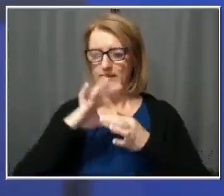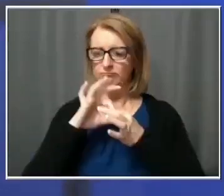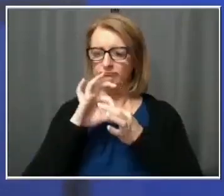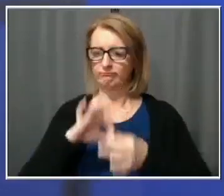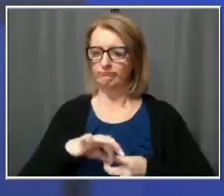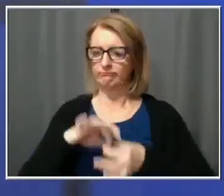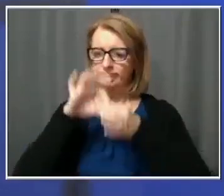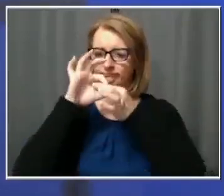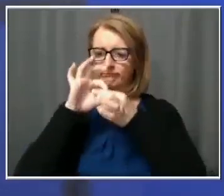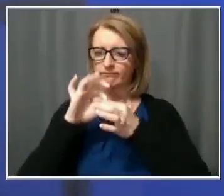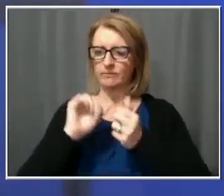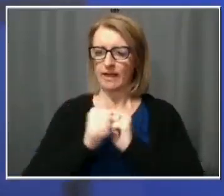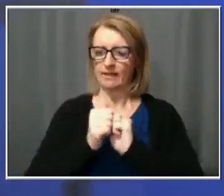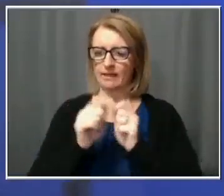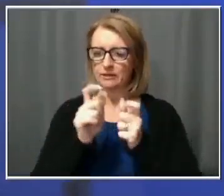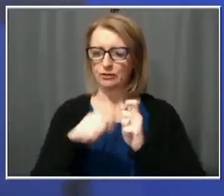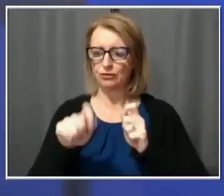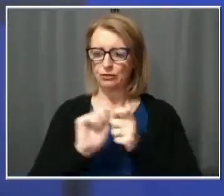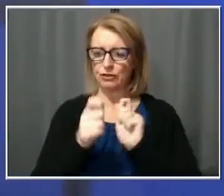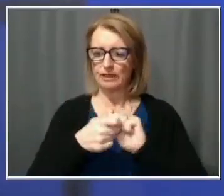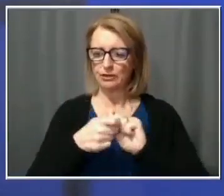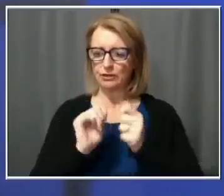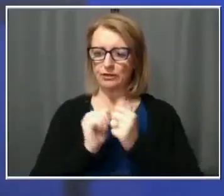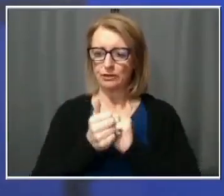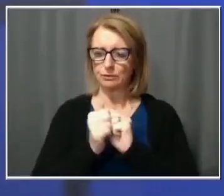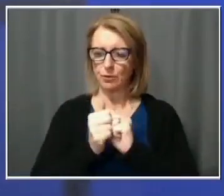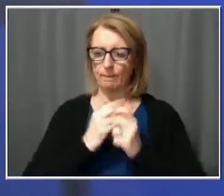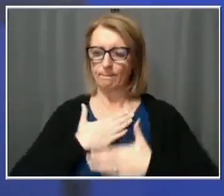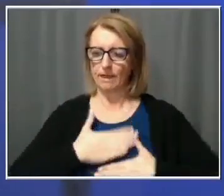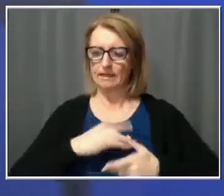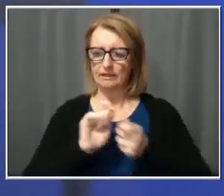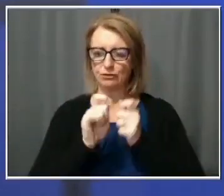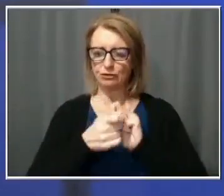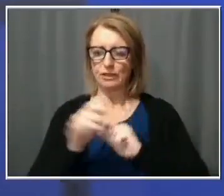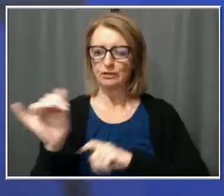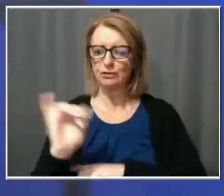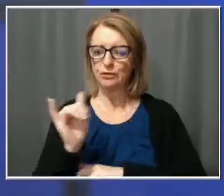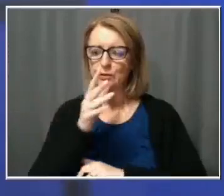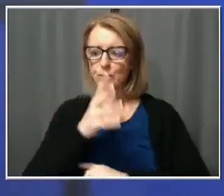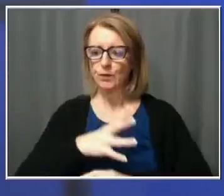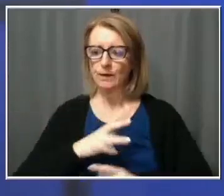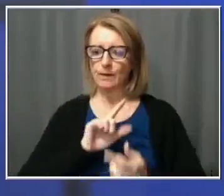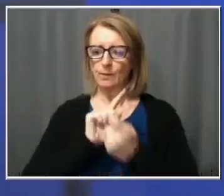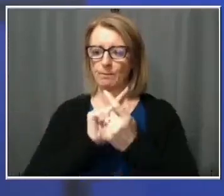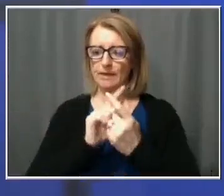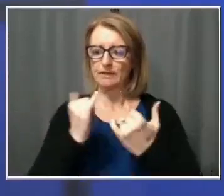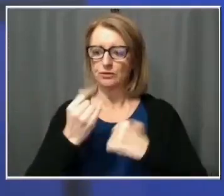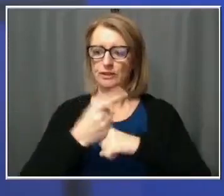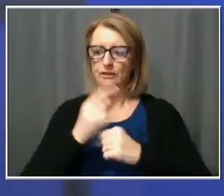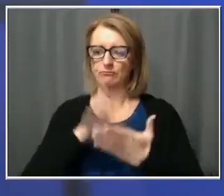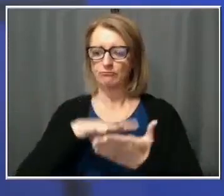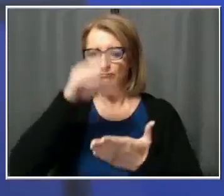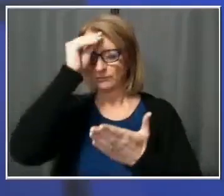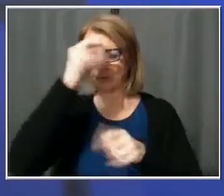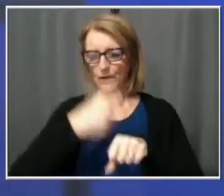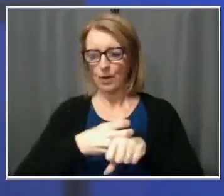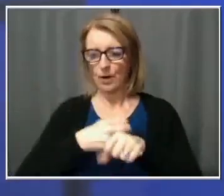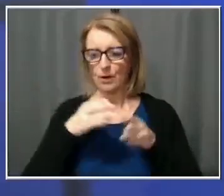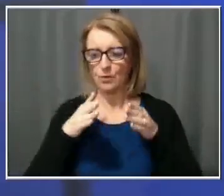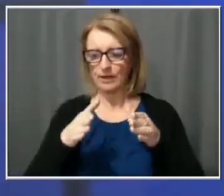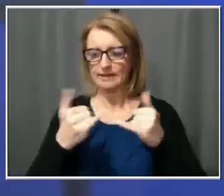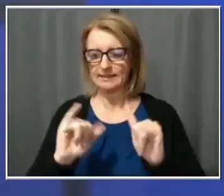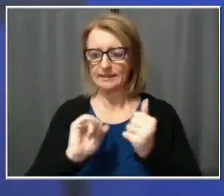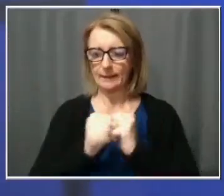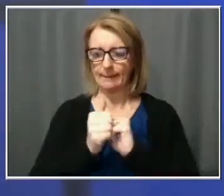athlete switches sports, their body needs to change too. The woman we're meeting today learned that lesson the hard way, but she is still competing